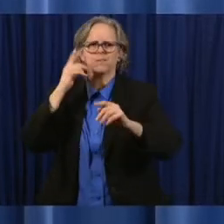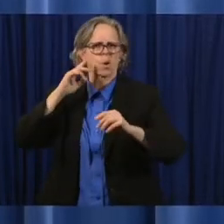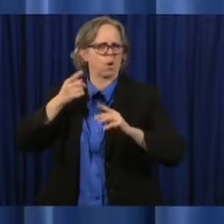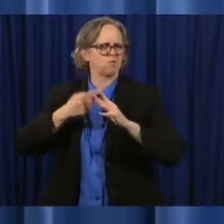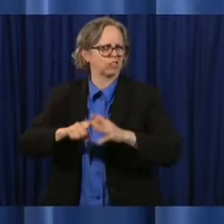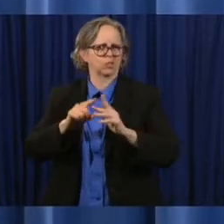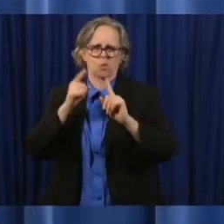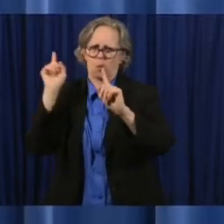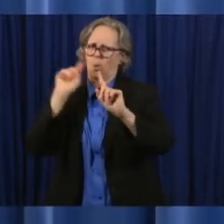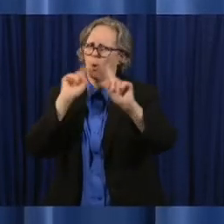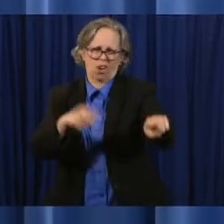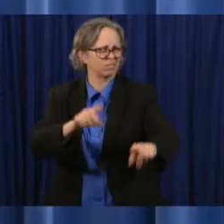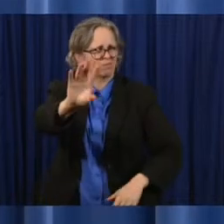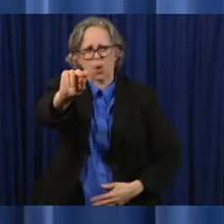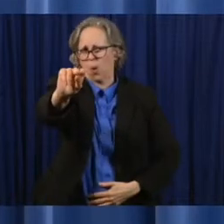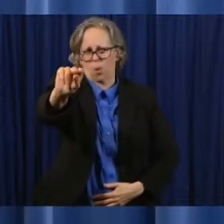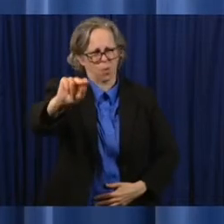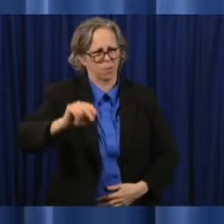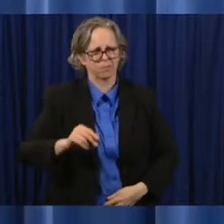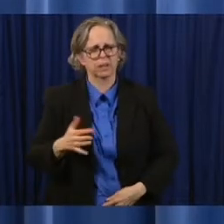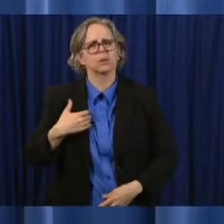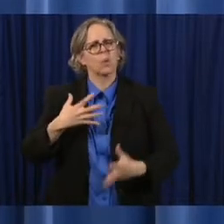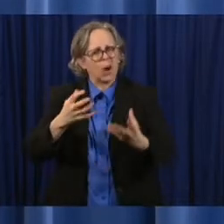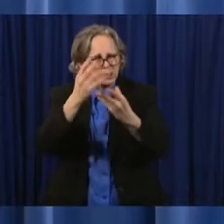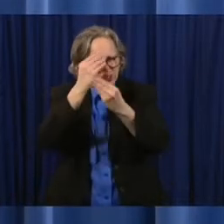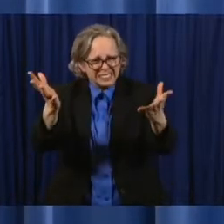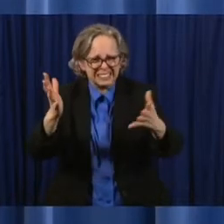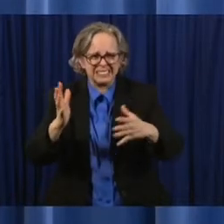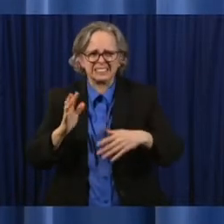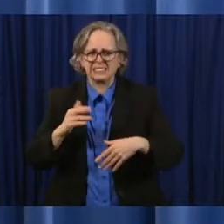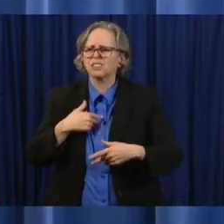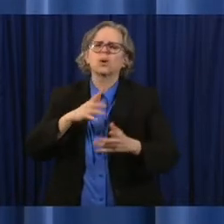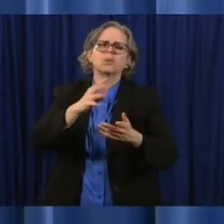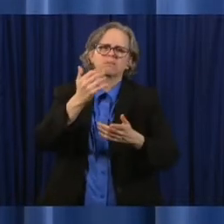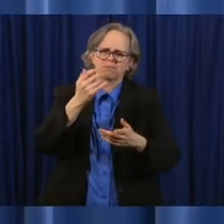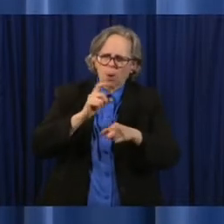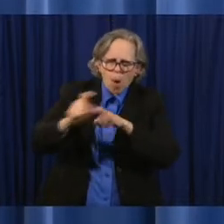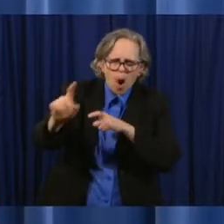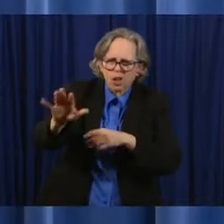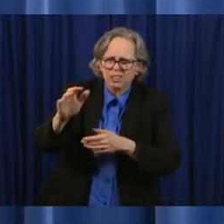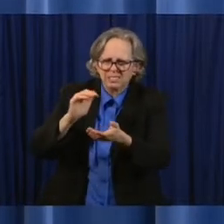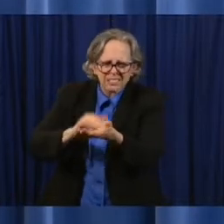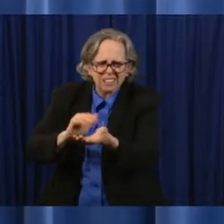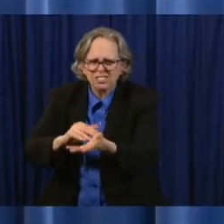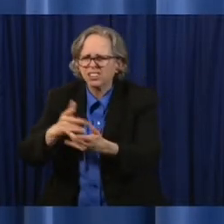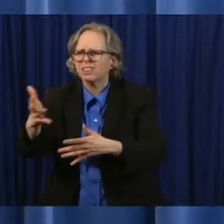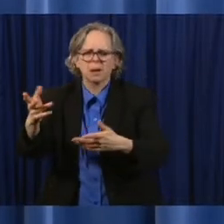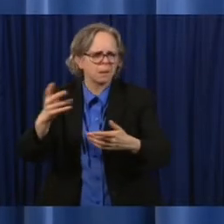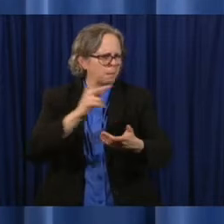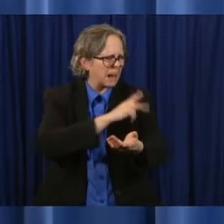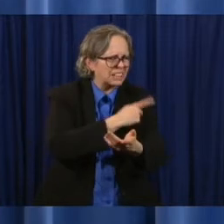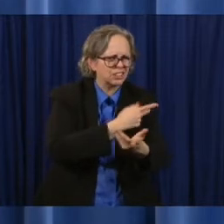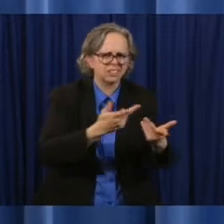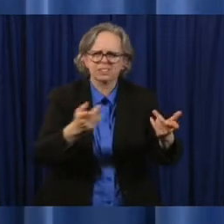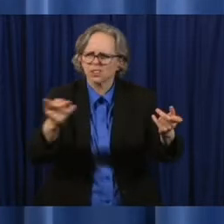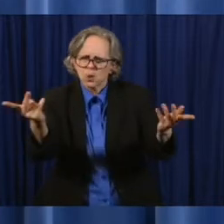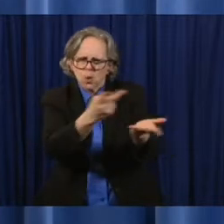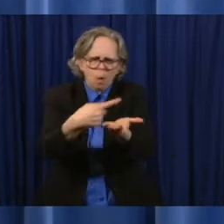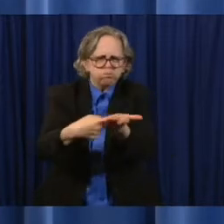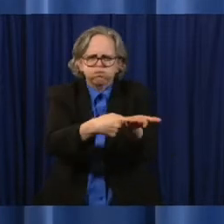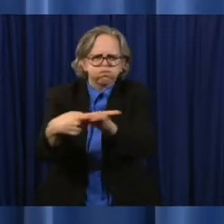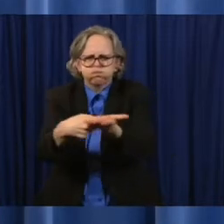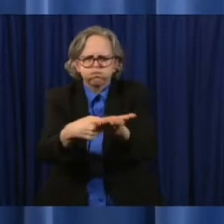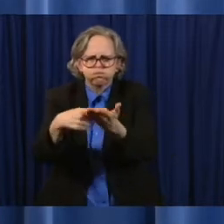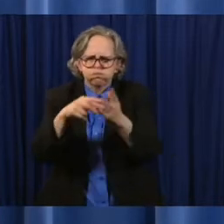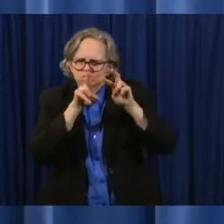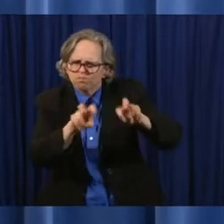and have the physicians take a look, have the patients take a look. You know, you might have had someone who